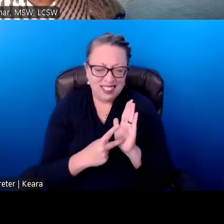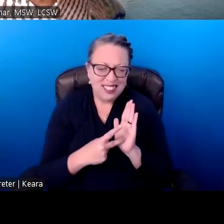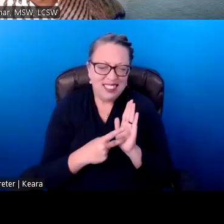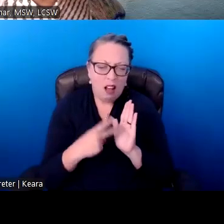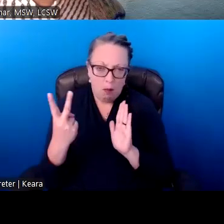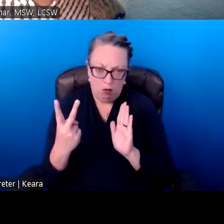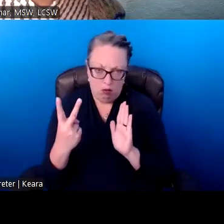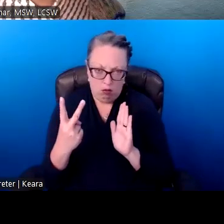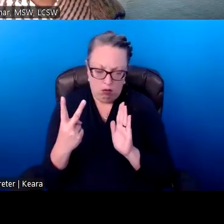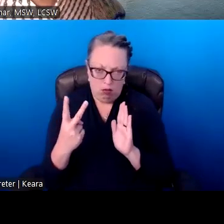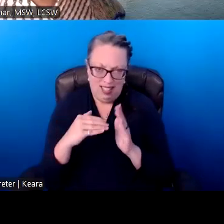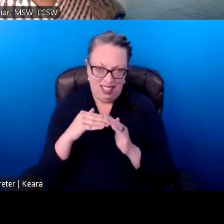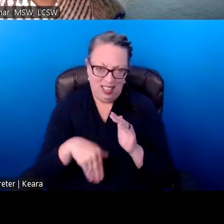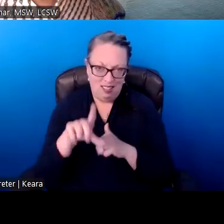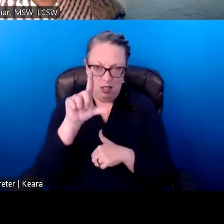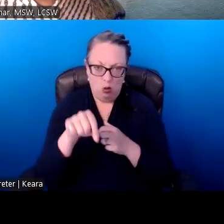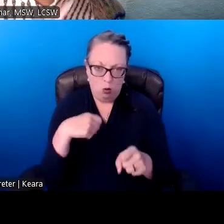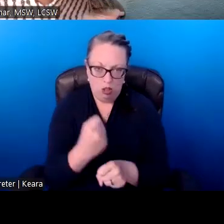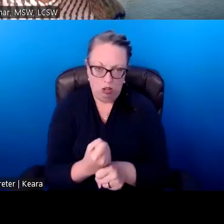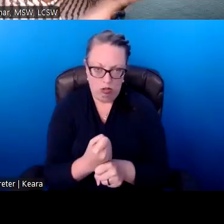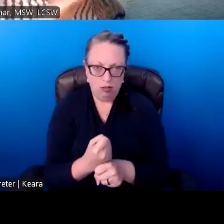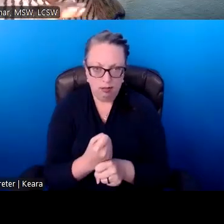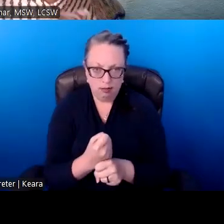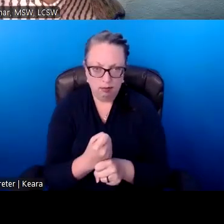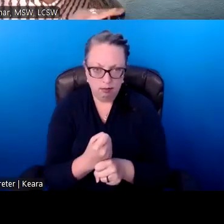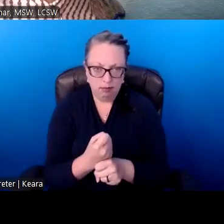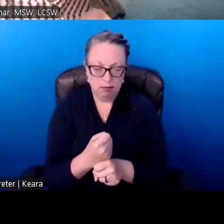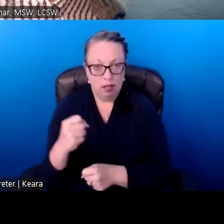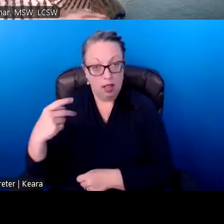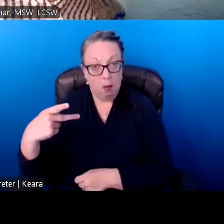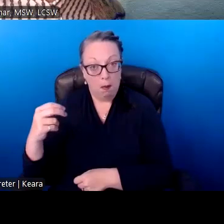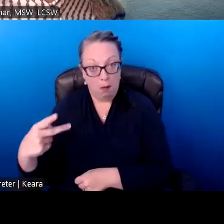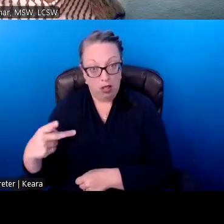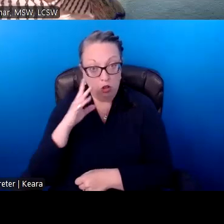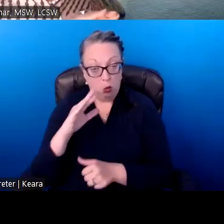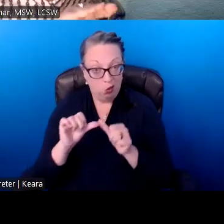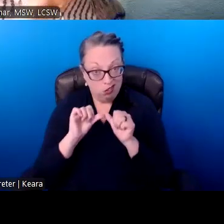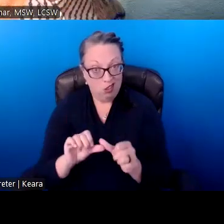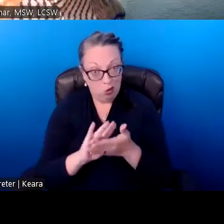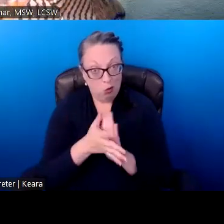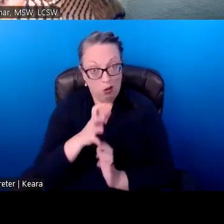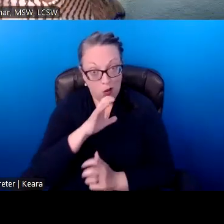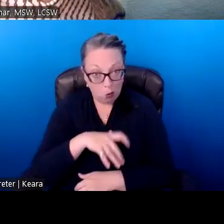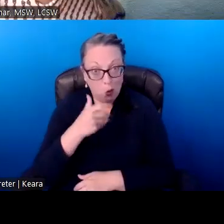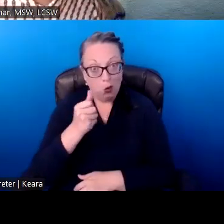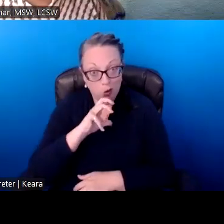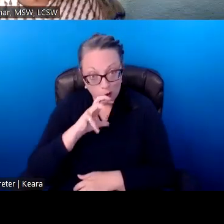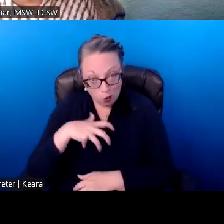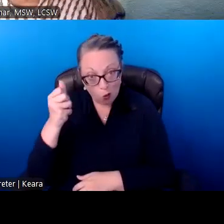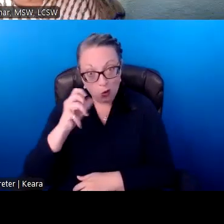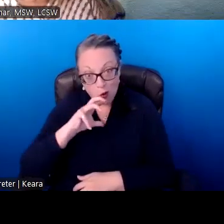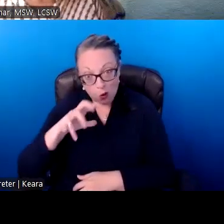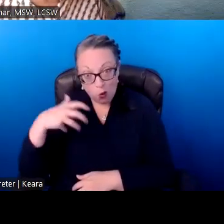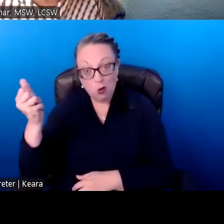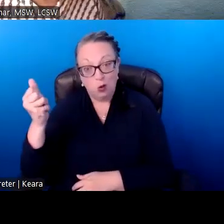in less than 20 years. And the population is going to continue to age, at least in the last baby